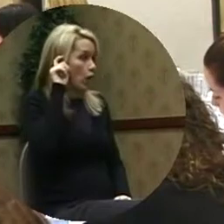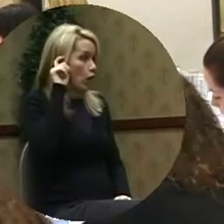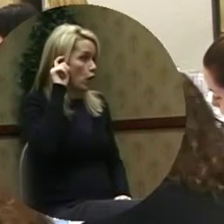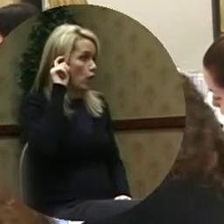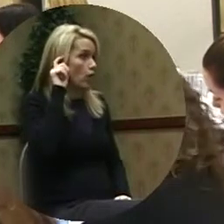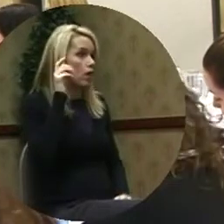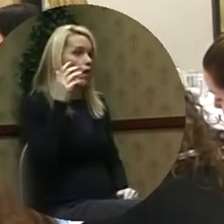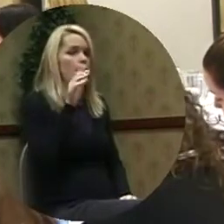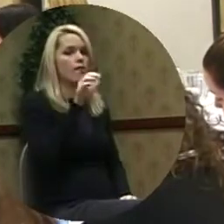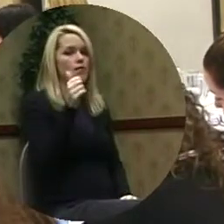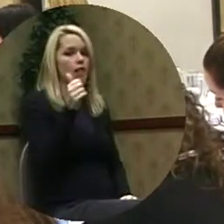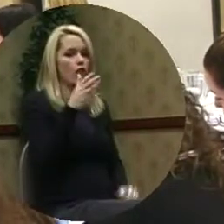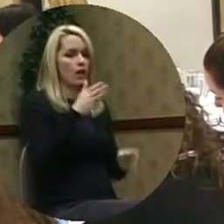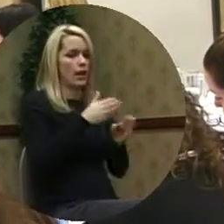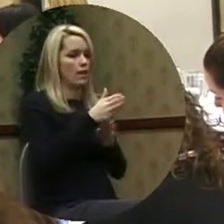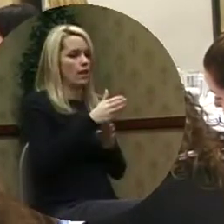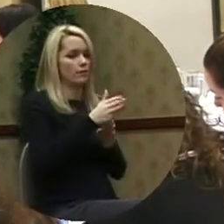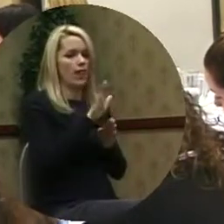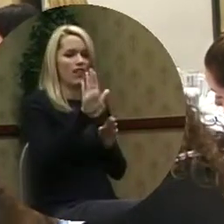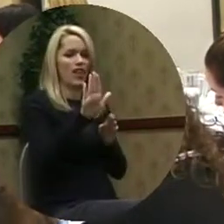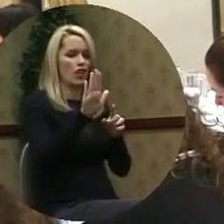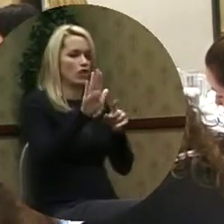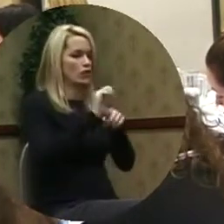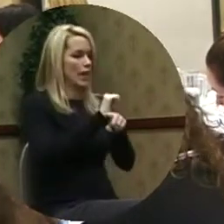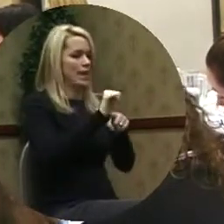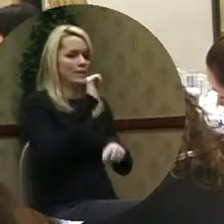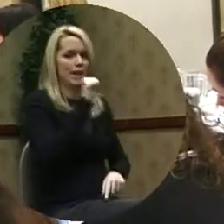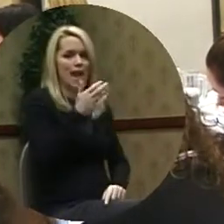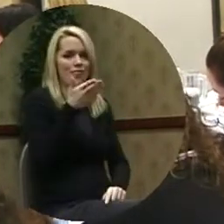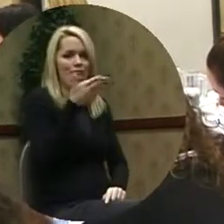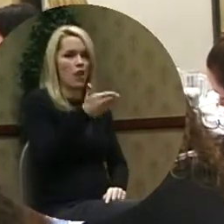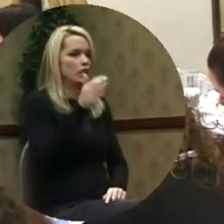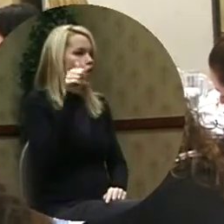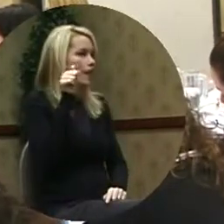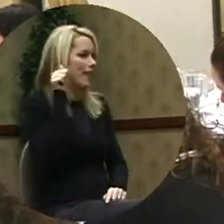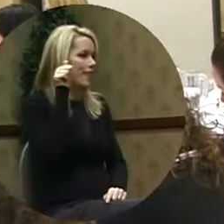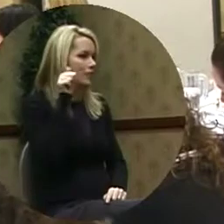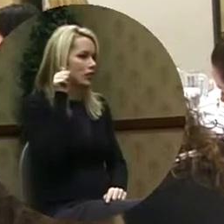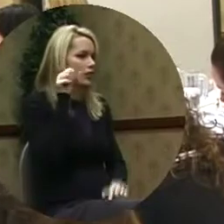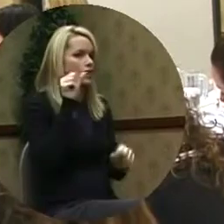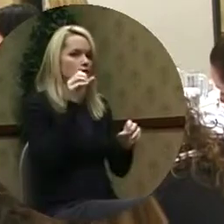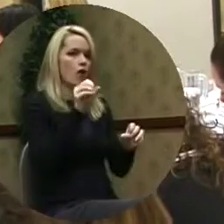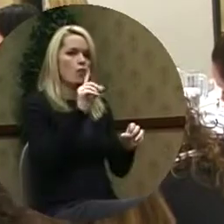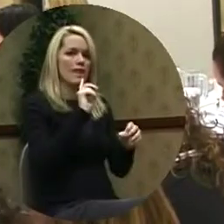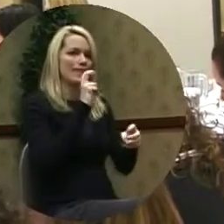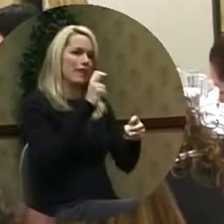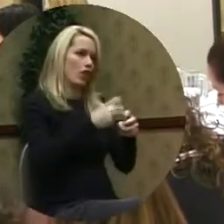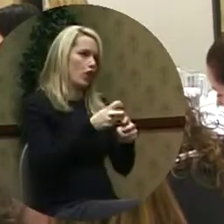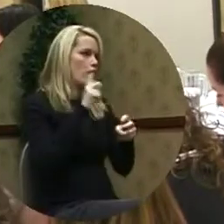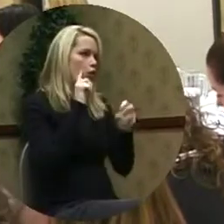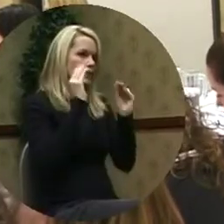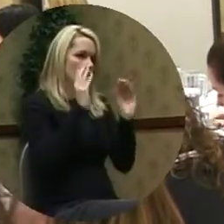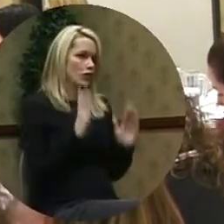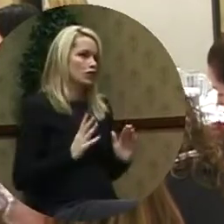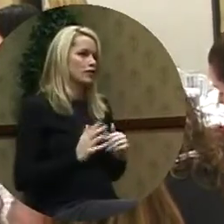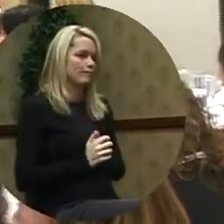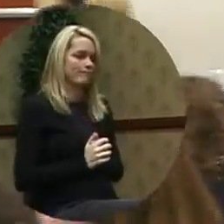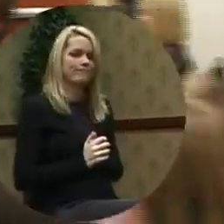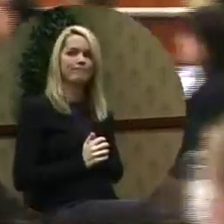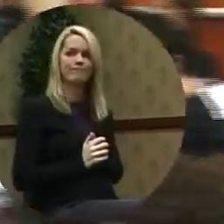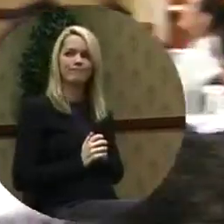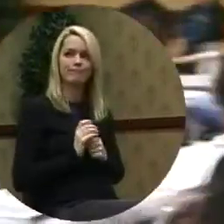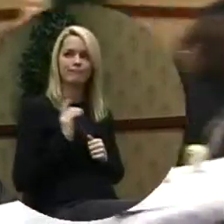not an area that teachers are trained in because that's the audiology. So many things come into play. Yes. It's very difficult. Yes, and that's all the